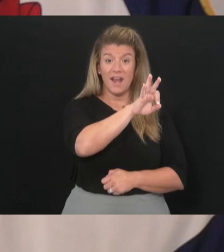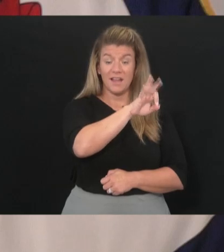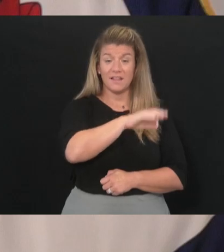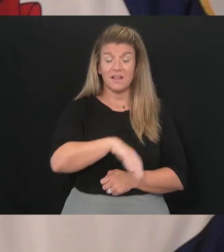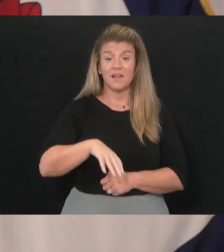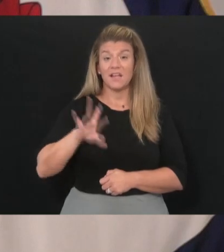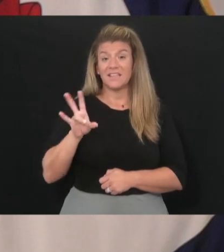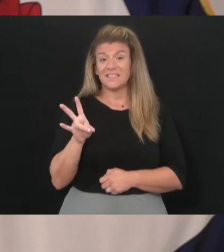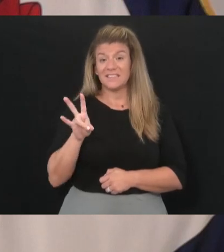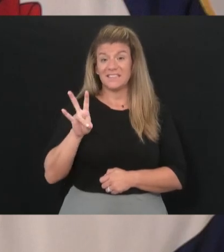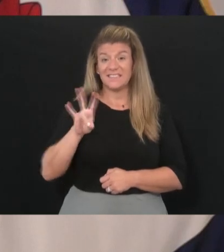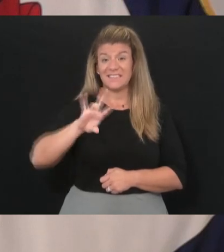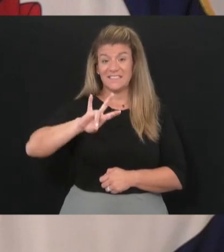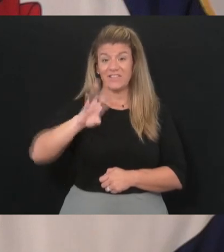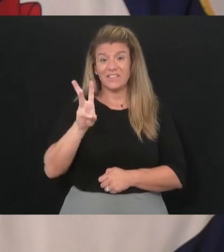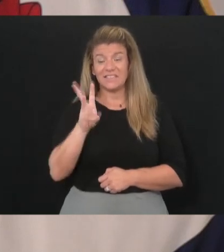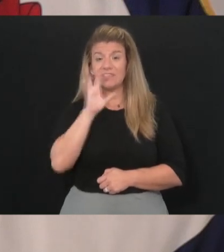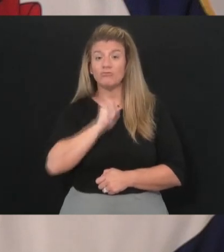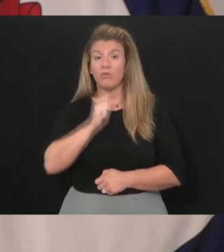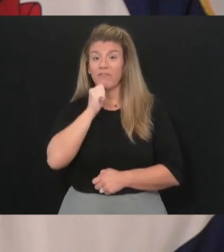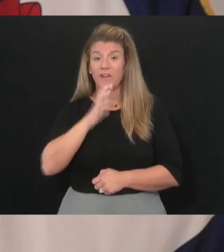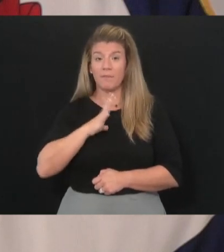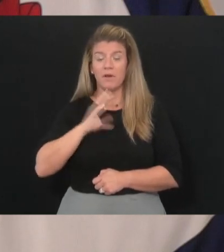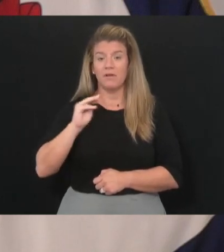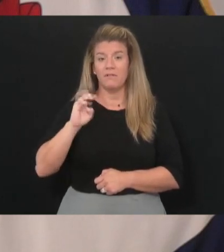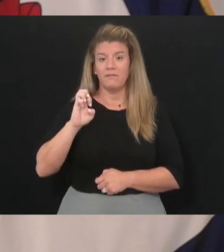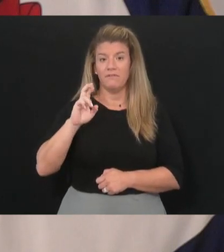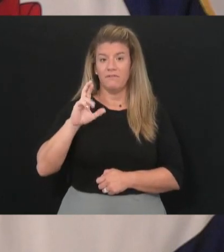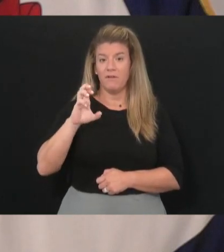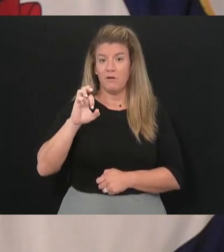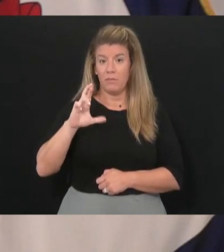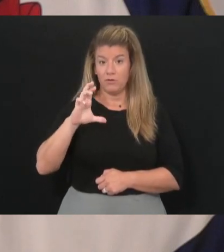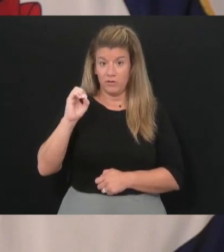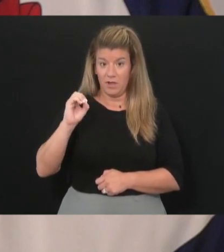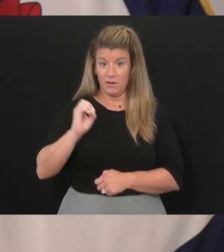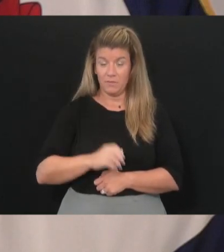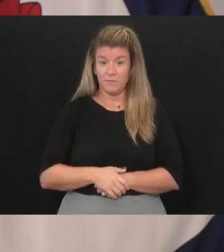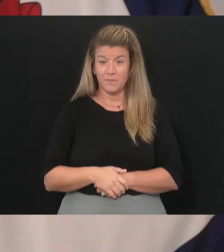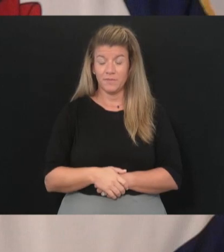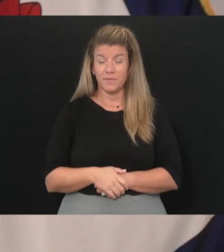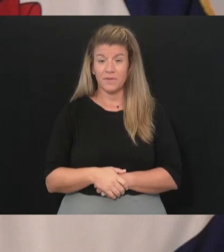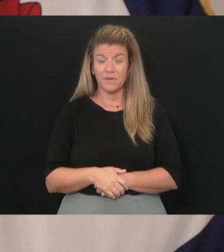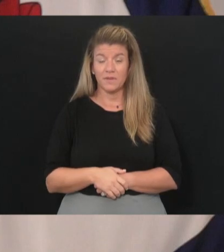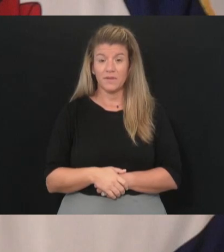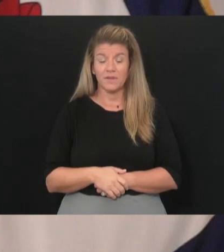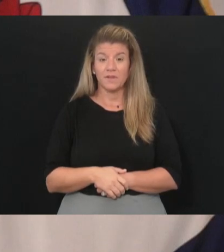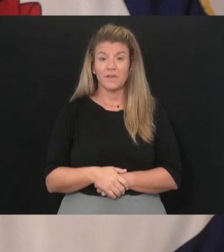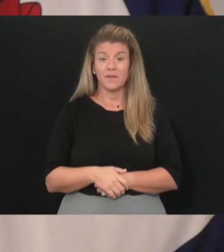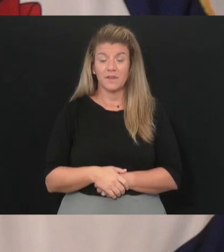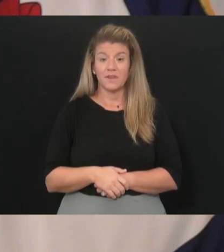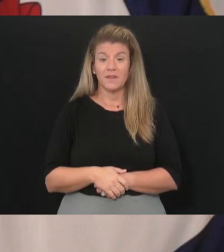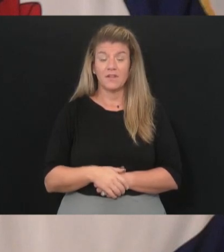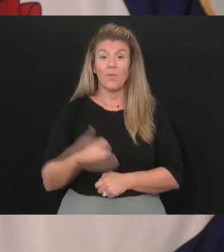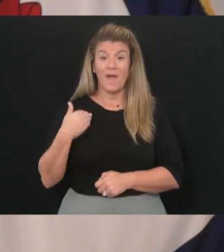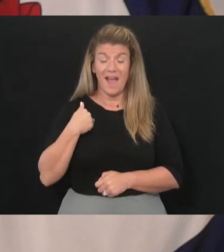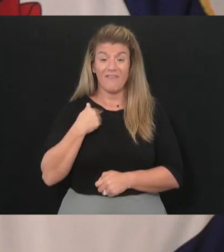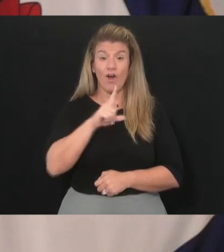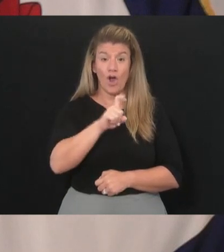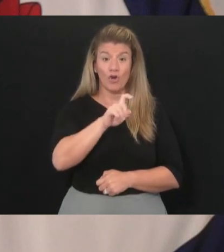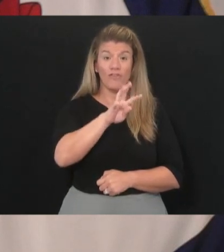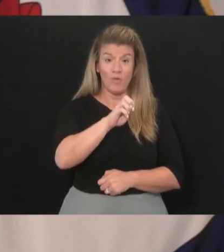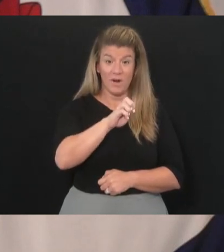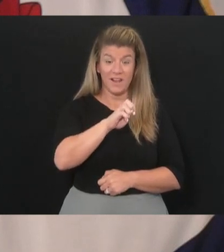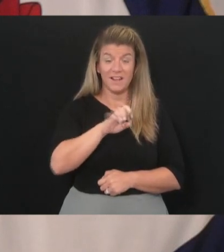was a 76-year-old female from Mercer County. We have 2 more. The 140th death,